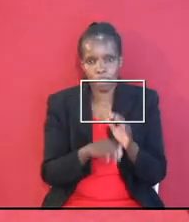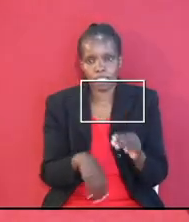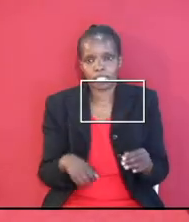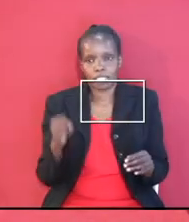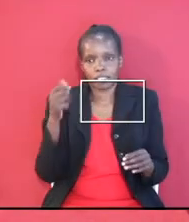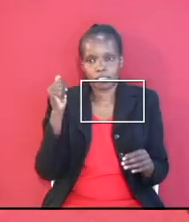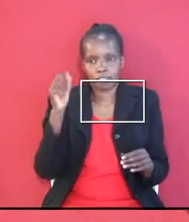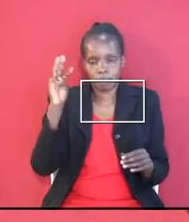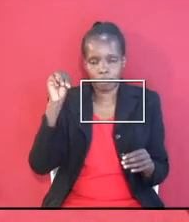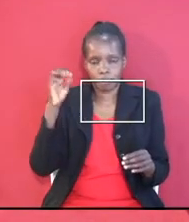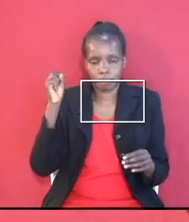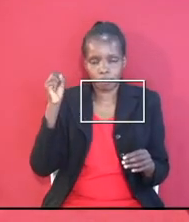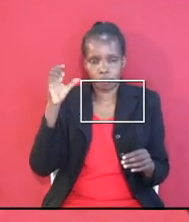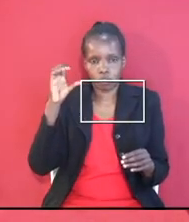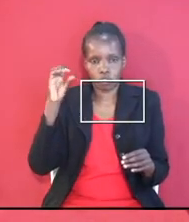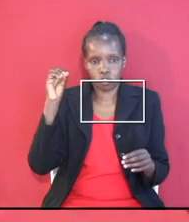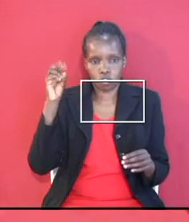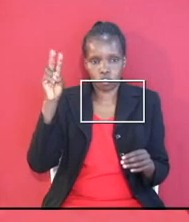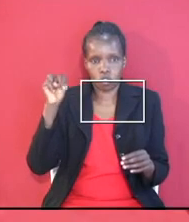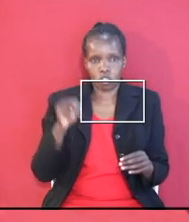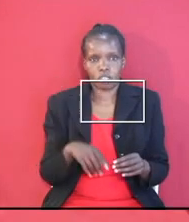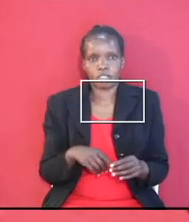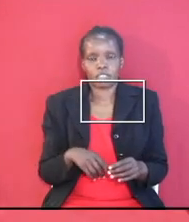right? Samson was, what are the instructions of Samson?